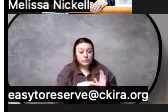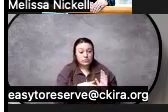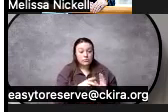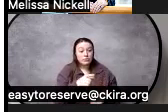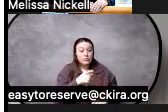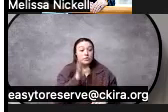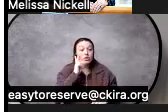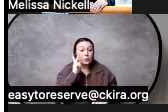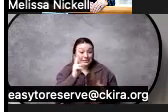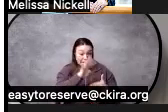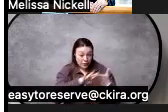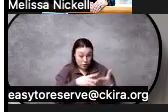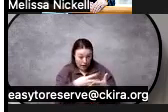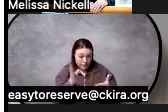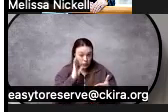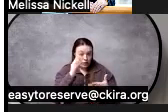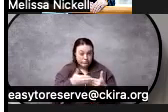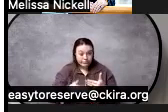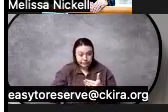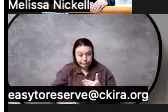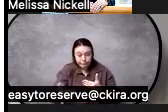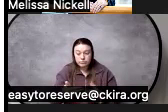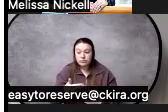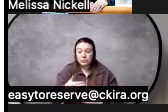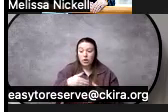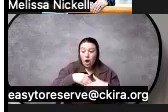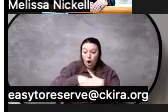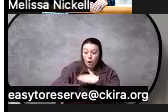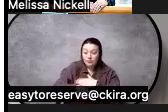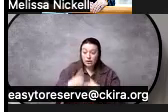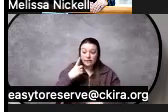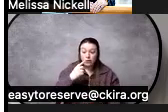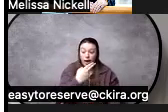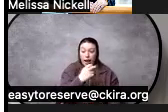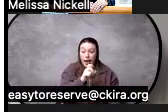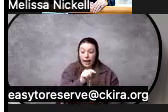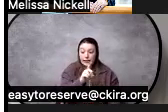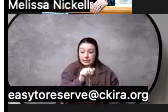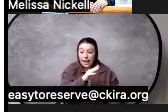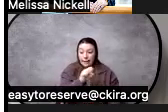come. Offspring of the het dams will always be on the left side of each